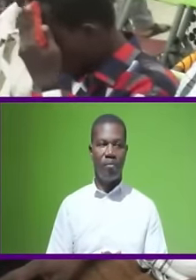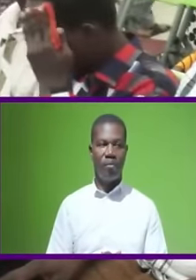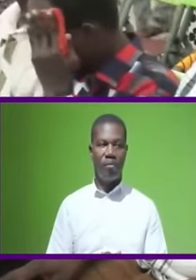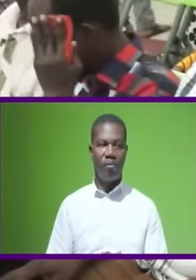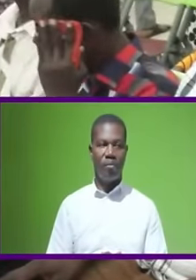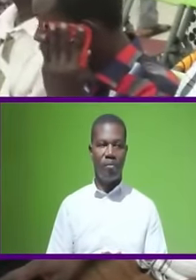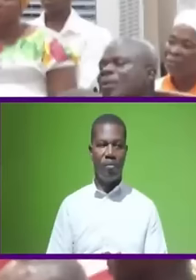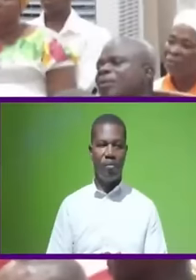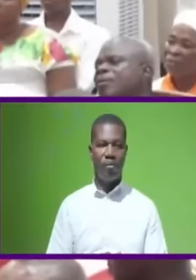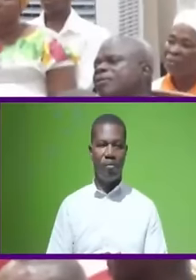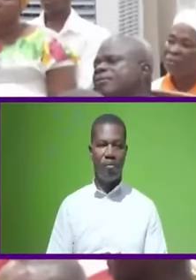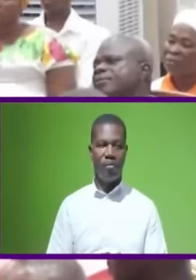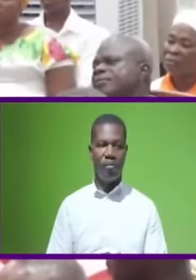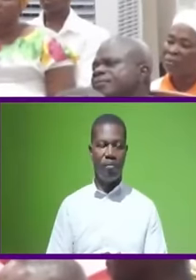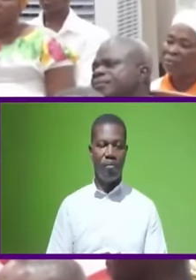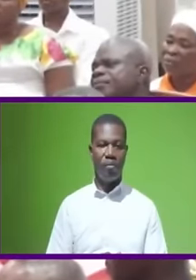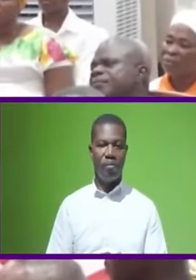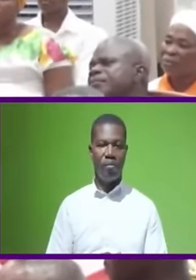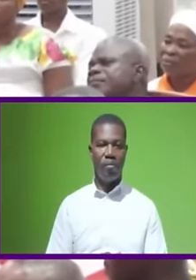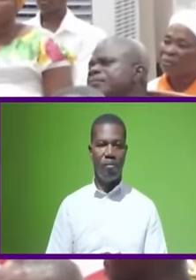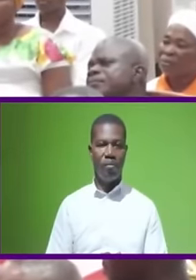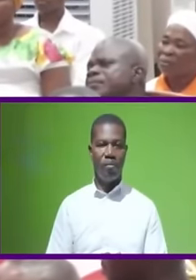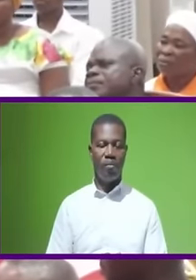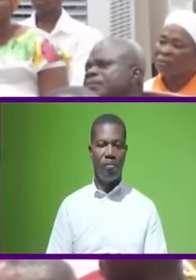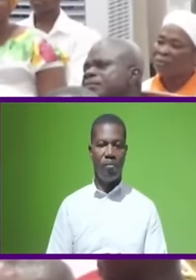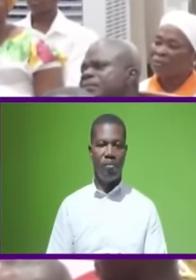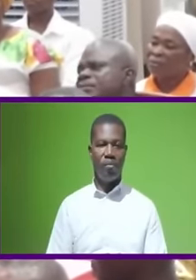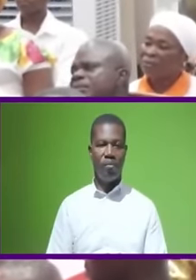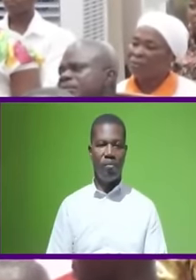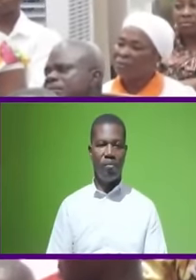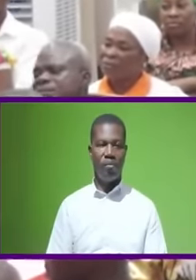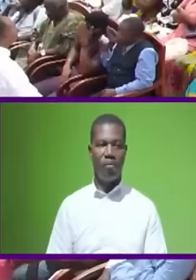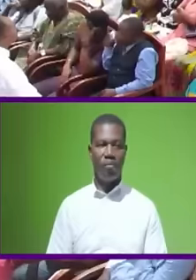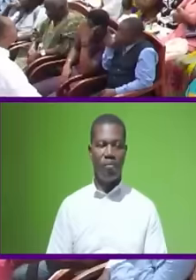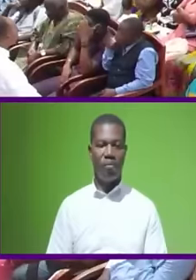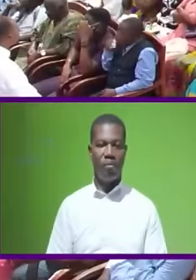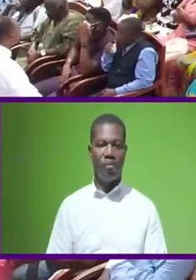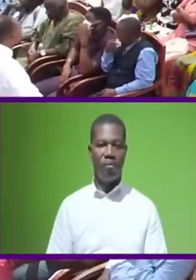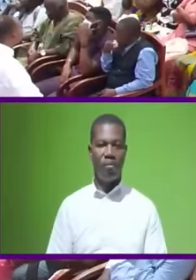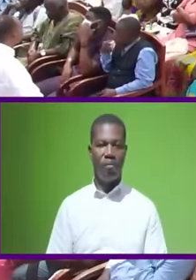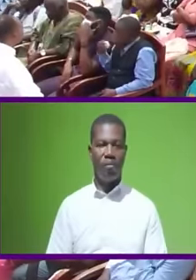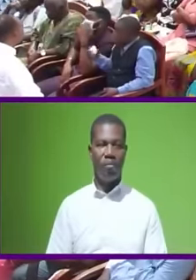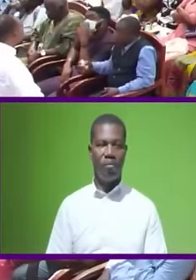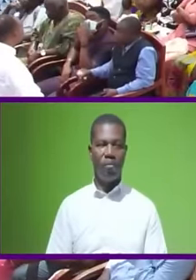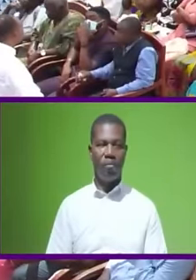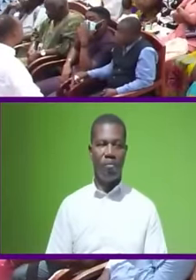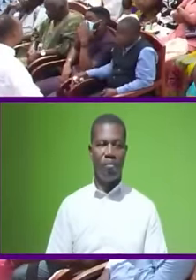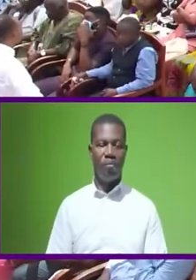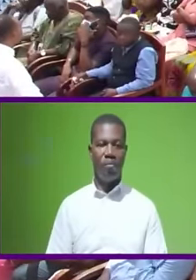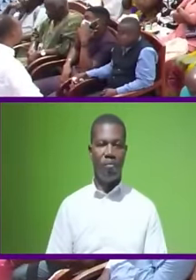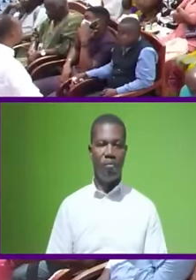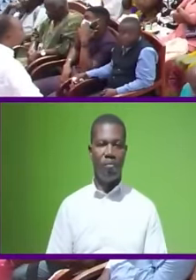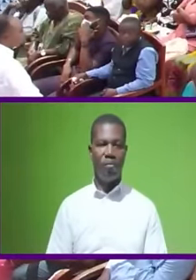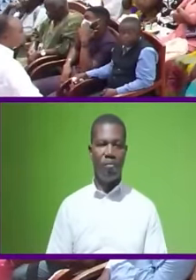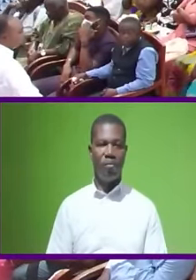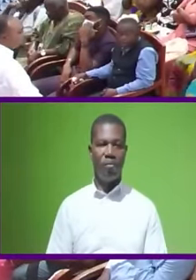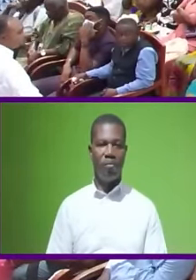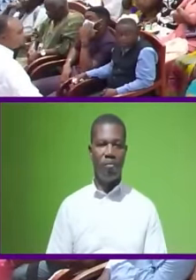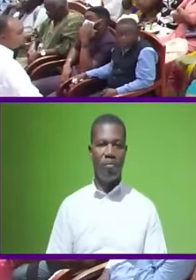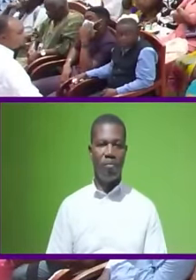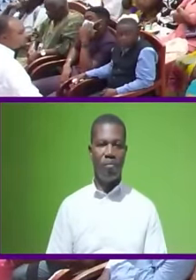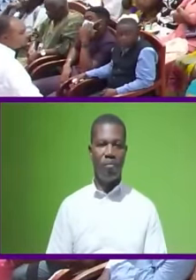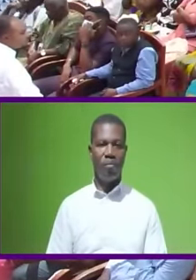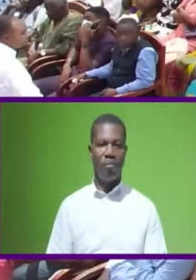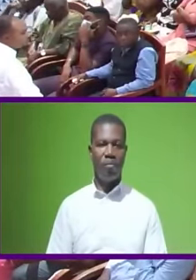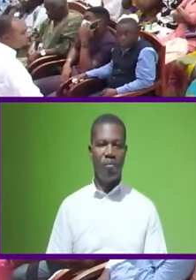projects, all for the Philadelphia movement. But what about yours? Do you use it to support a movement? You keep it for your personal